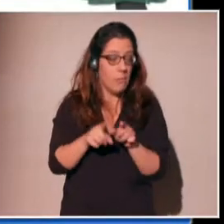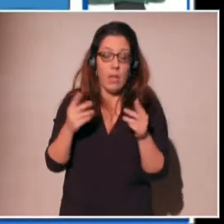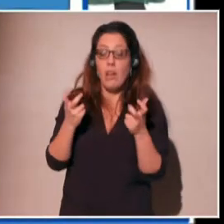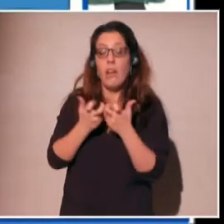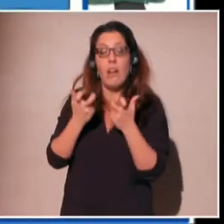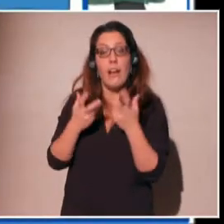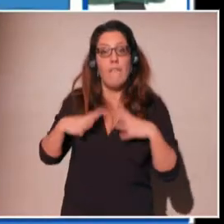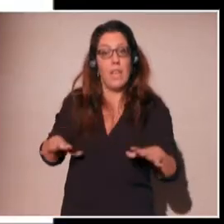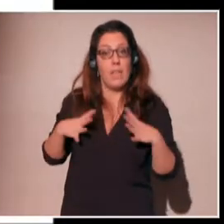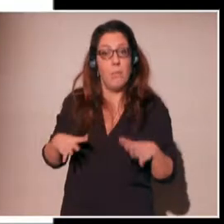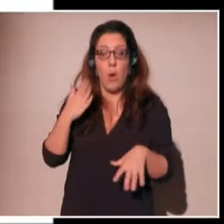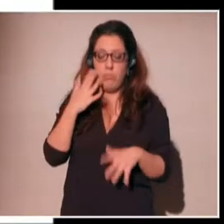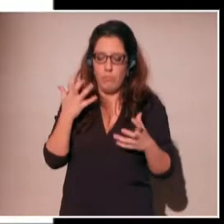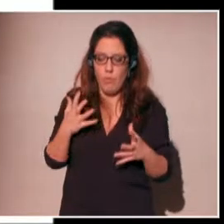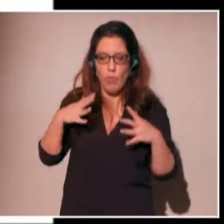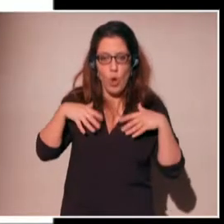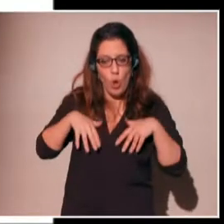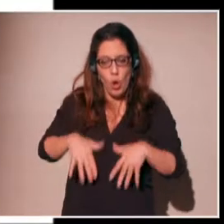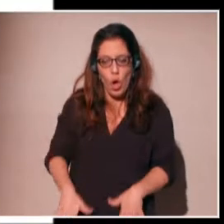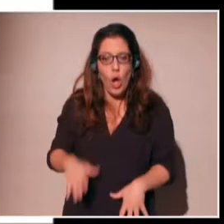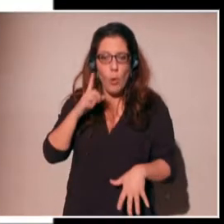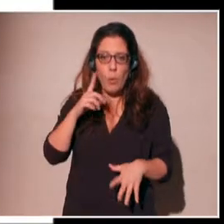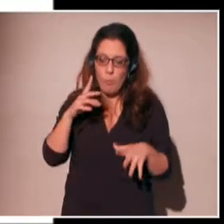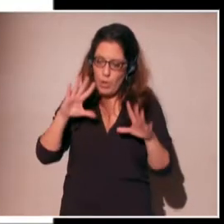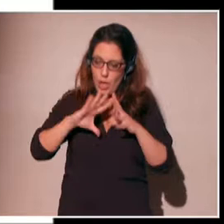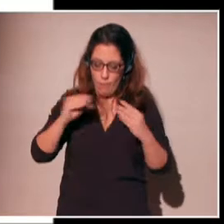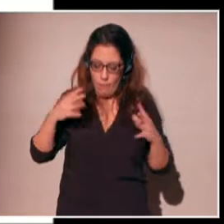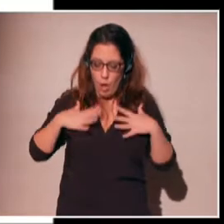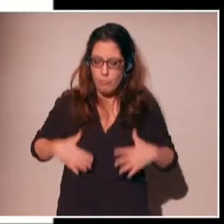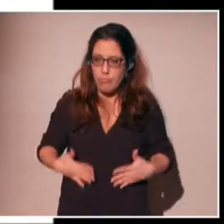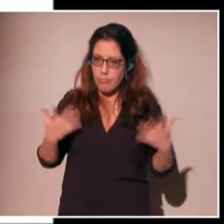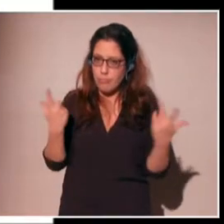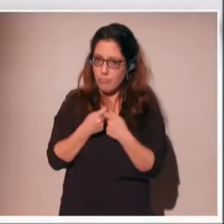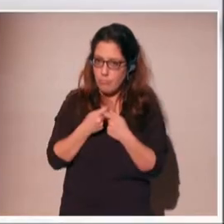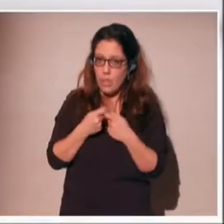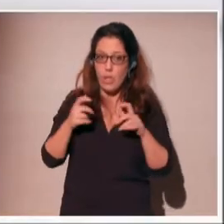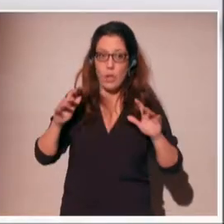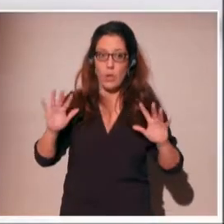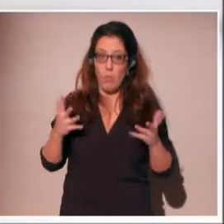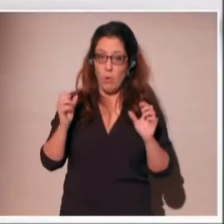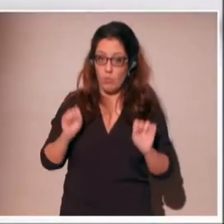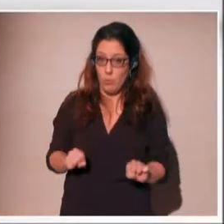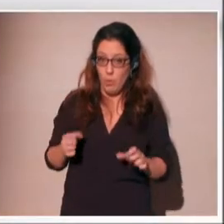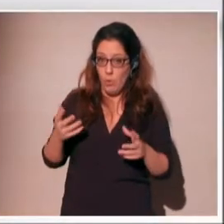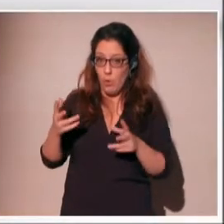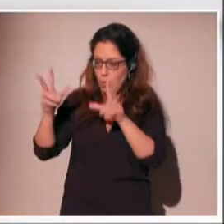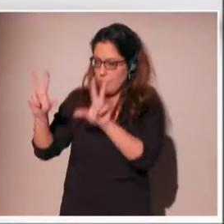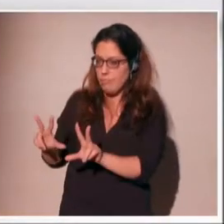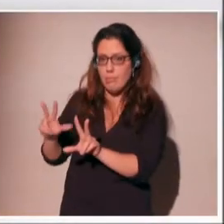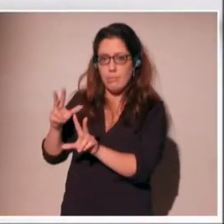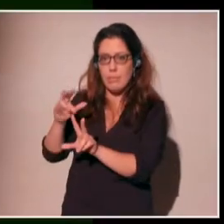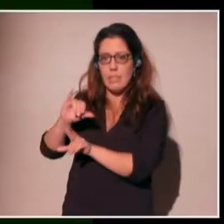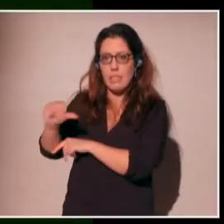if I put knowledge in the model, then I can directly copy-paste and have the garment automatically, smartly adapt to the new